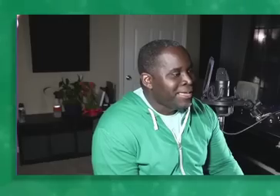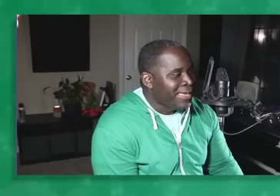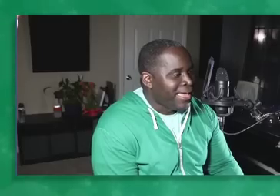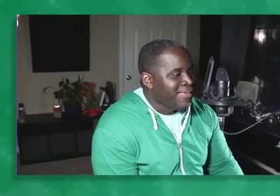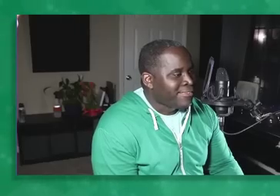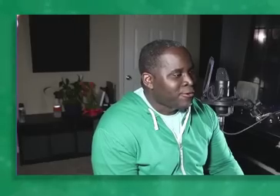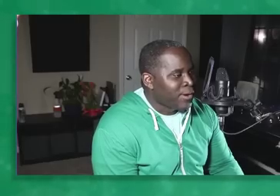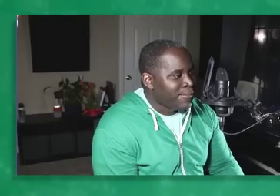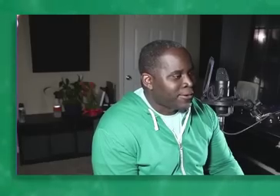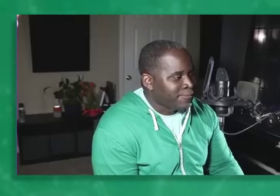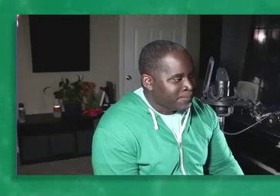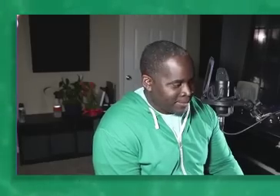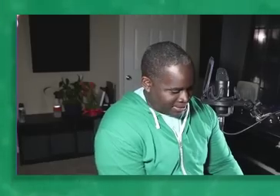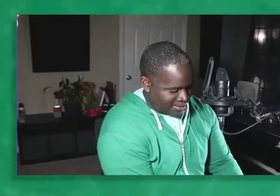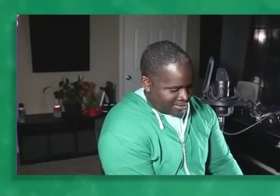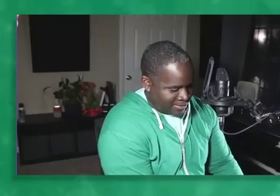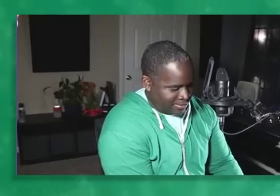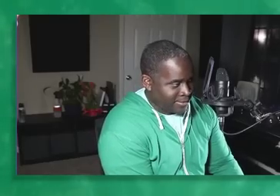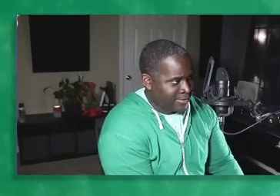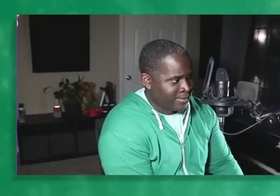important. ASL grammar